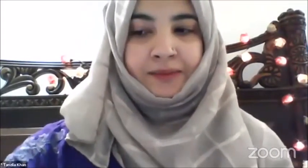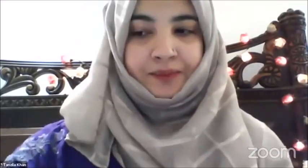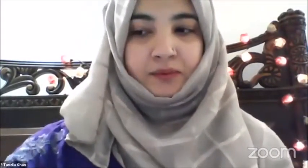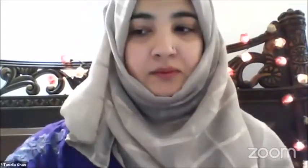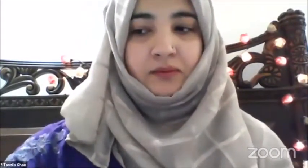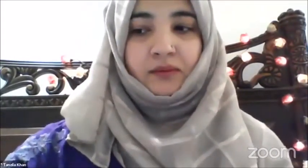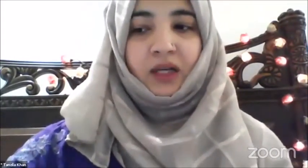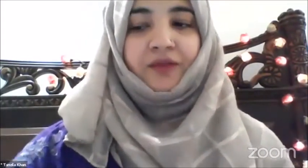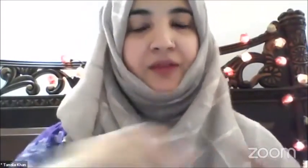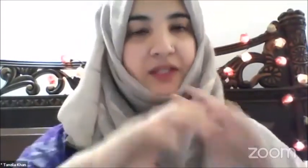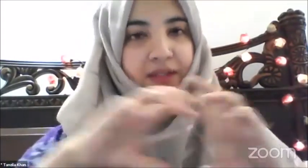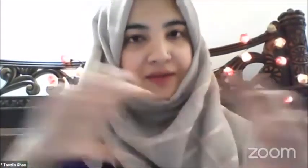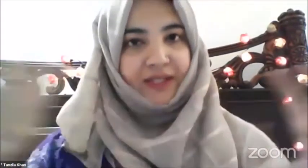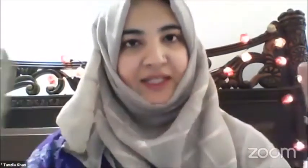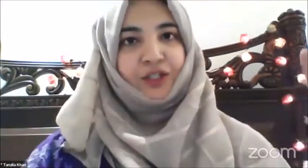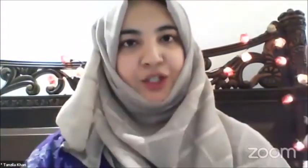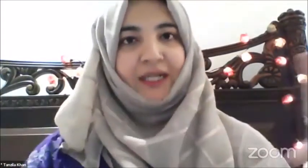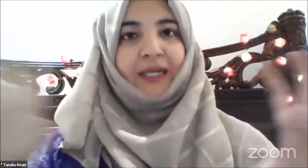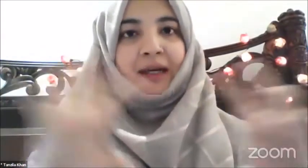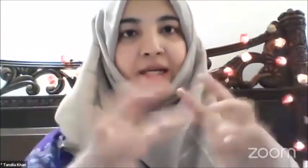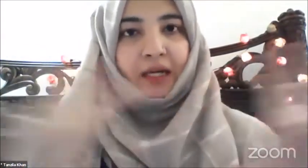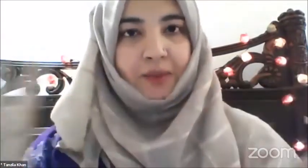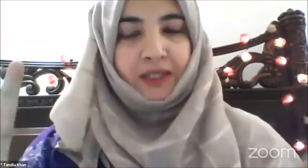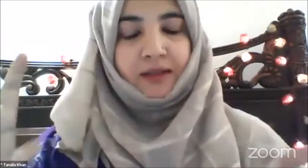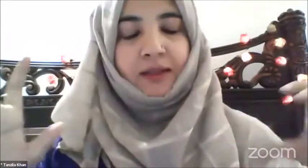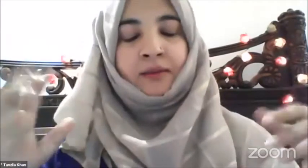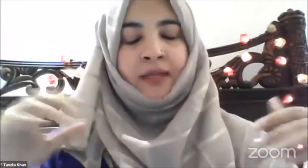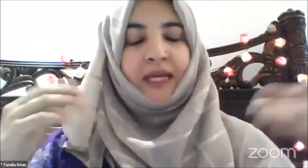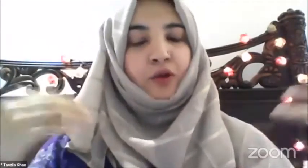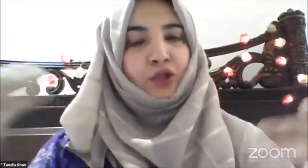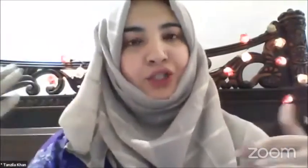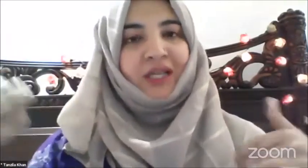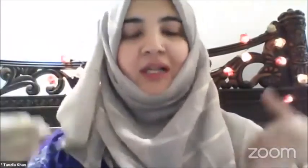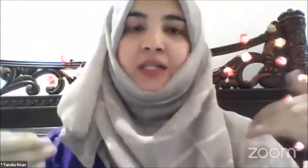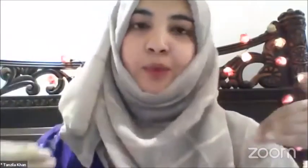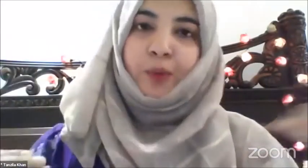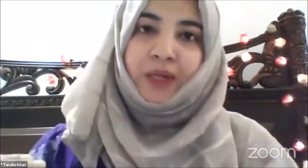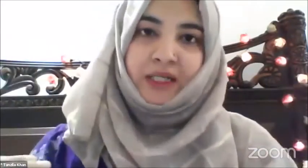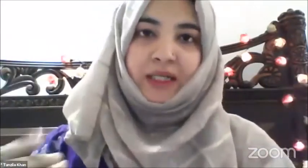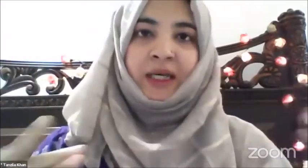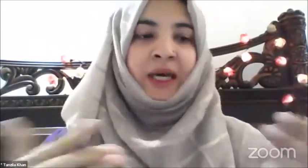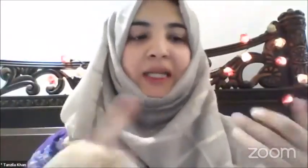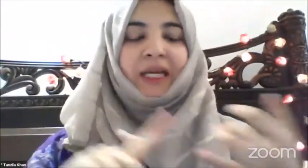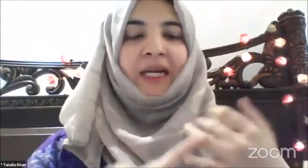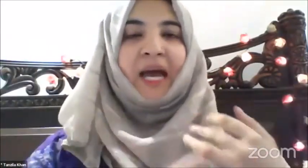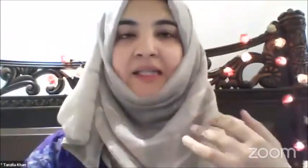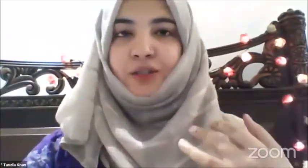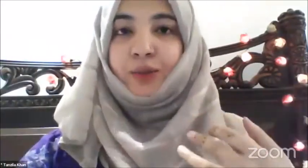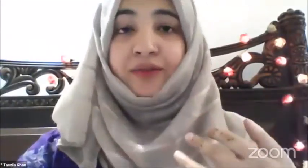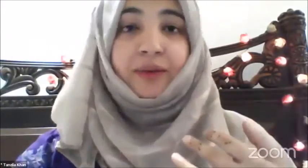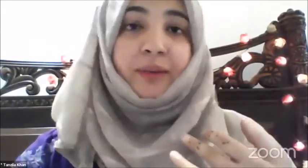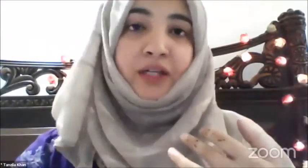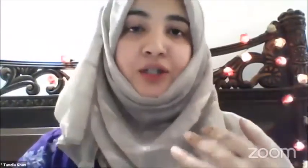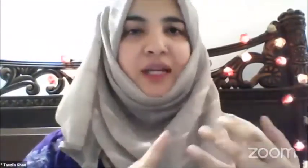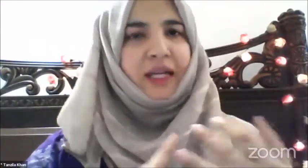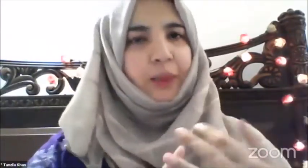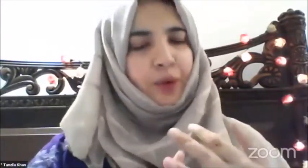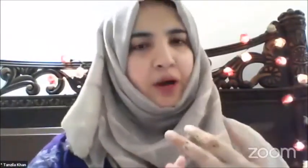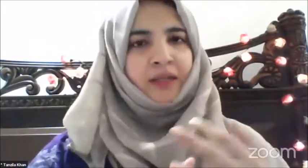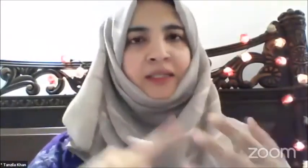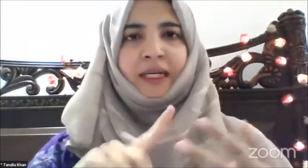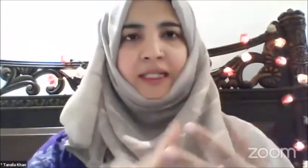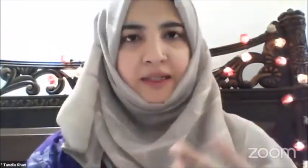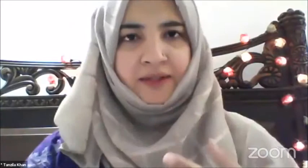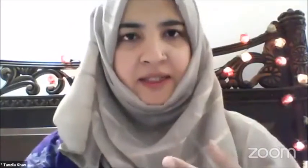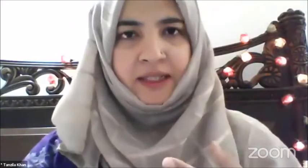disabilities, if we see the journey, a young person, he or she hits puberty, they need access to information, they need